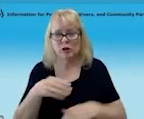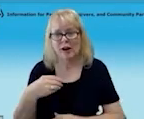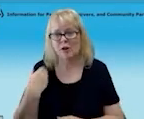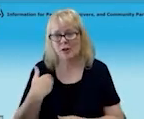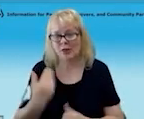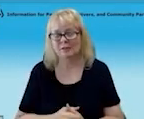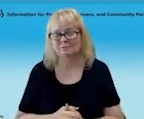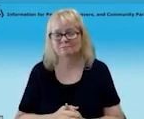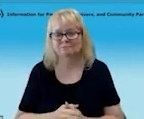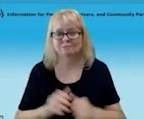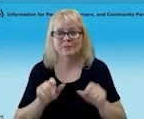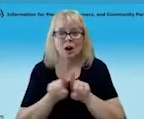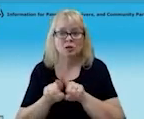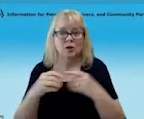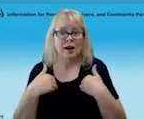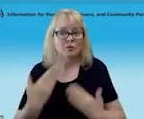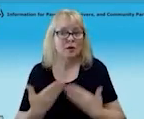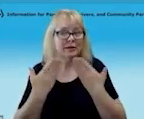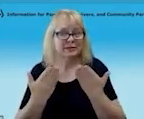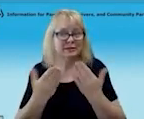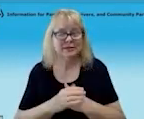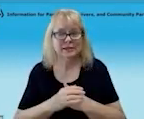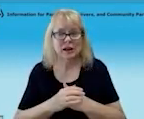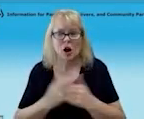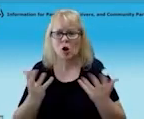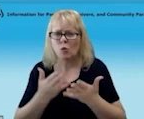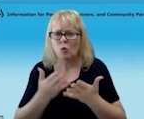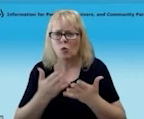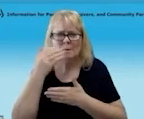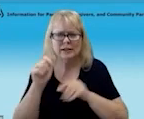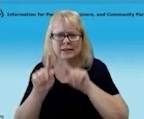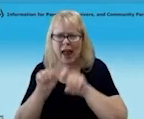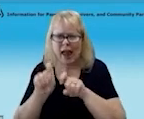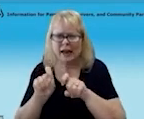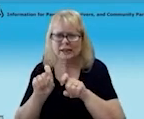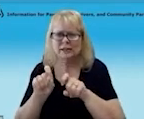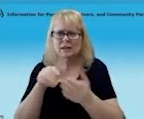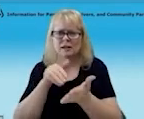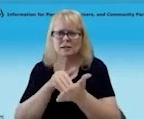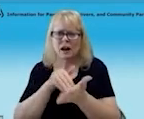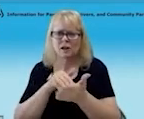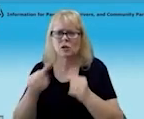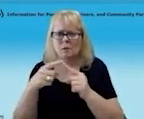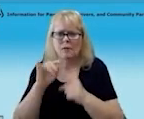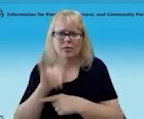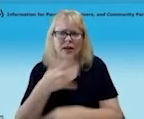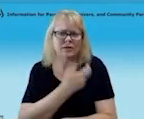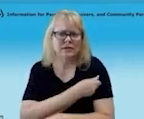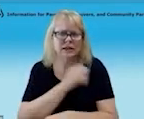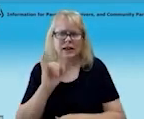the risks, benefits, and myths associated with COVID-19 vaccinations for children and